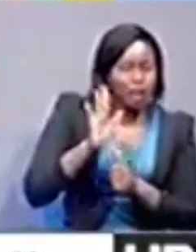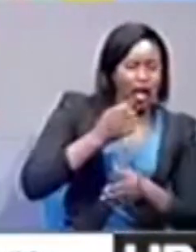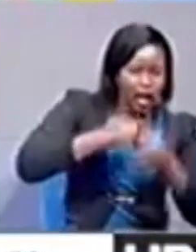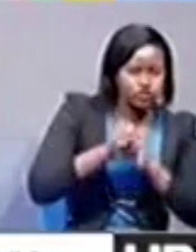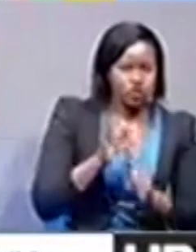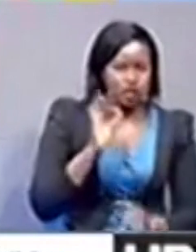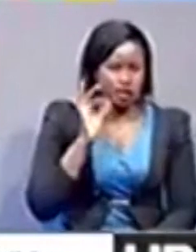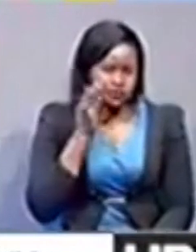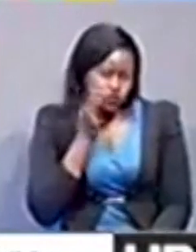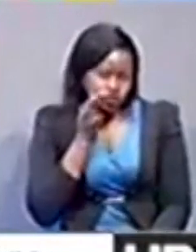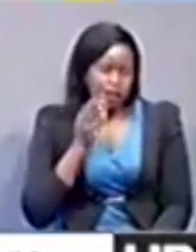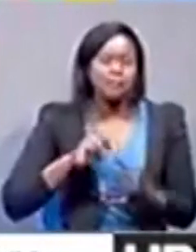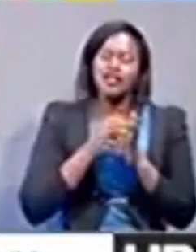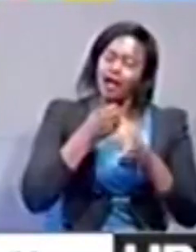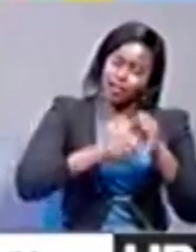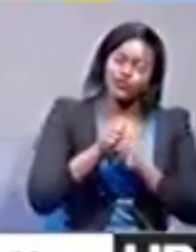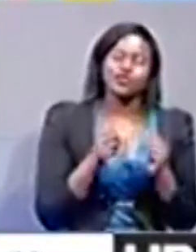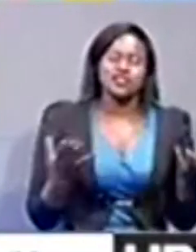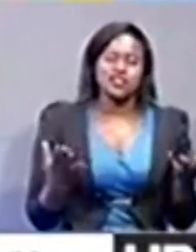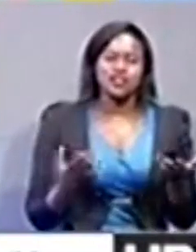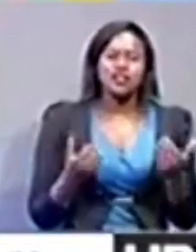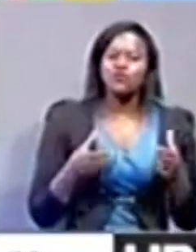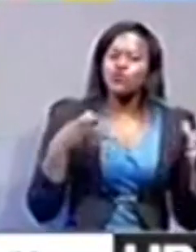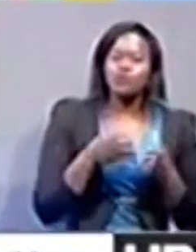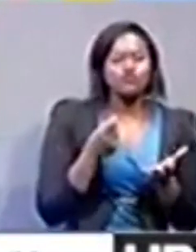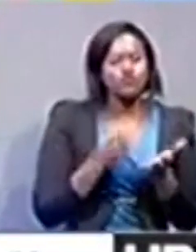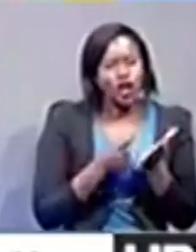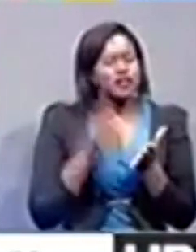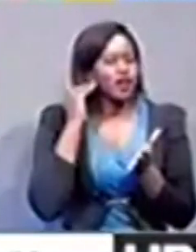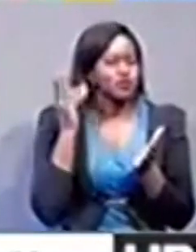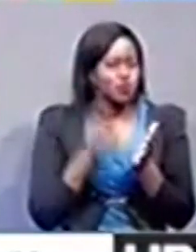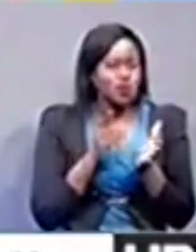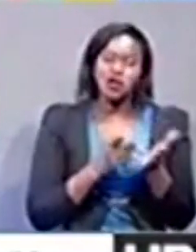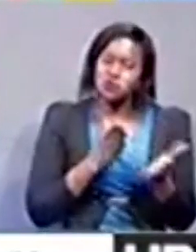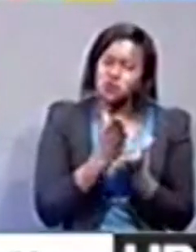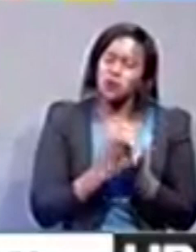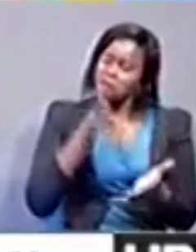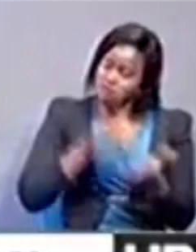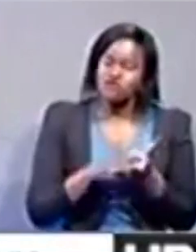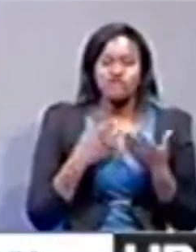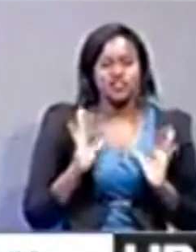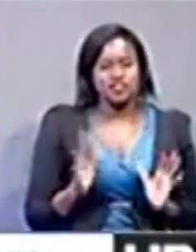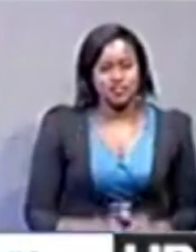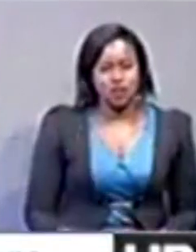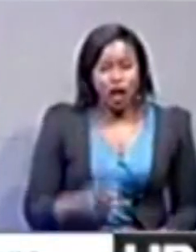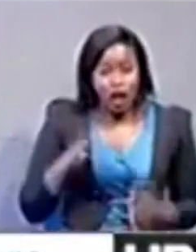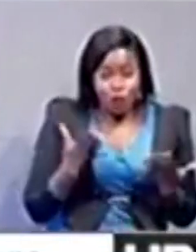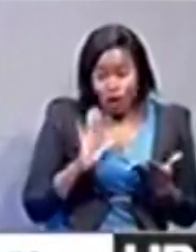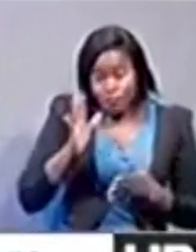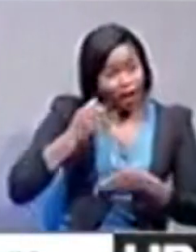Is actions. So these Ugandan doctors have proven by action,